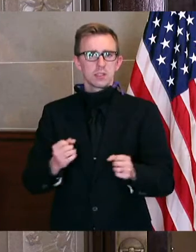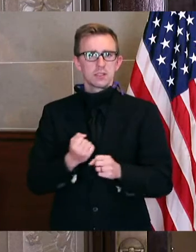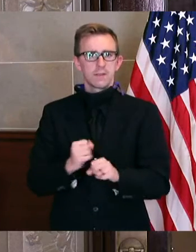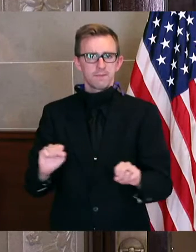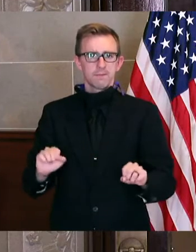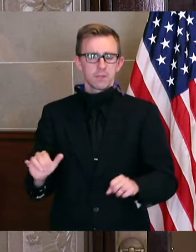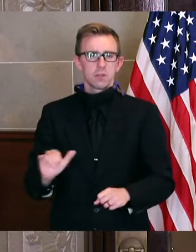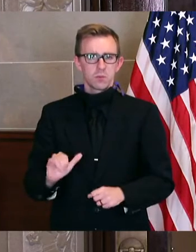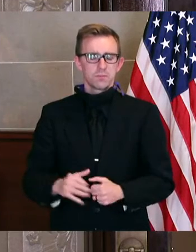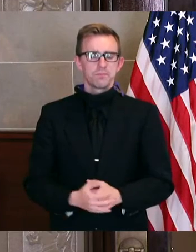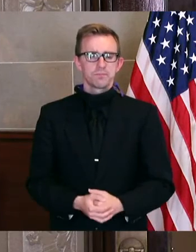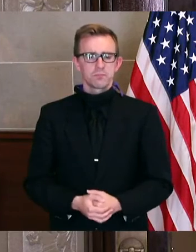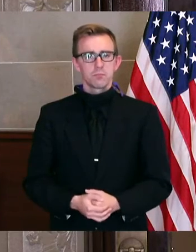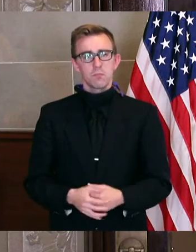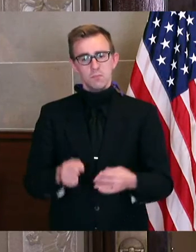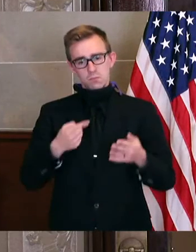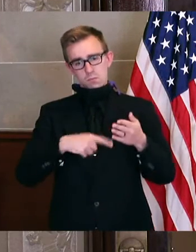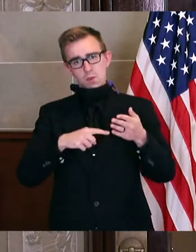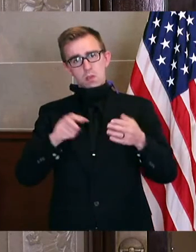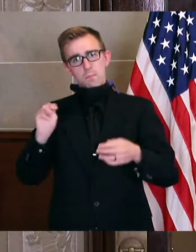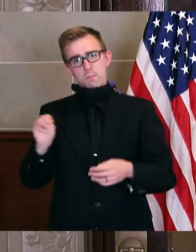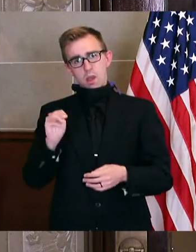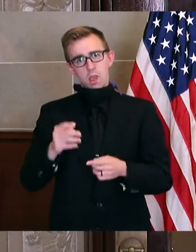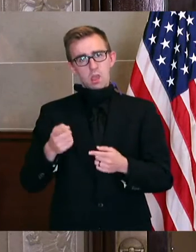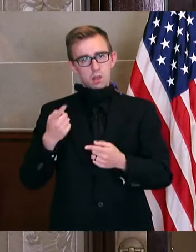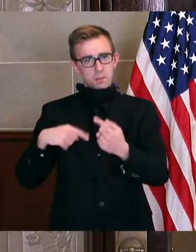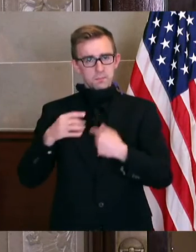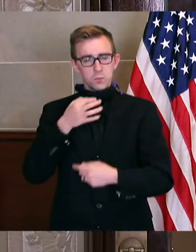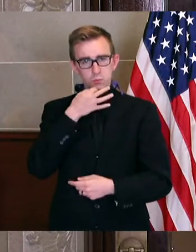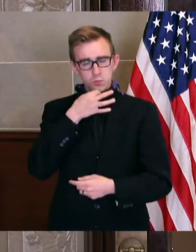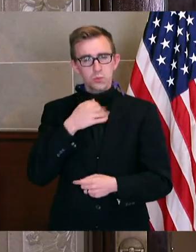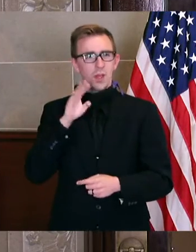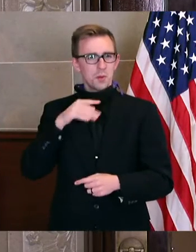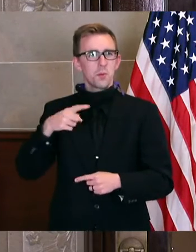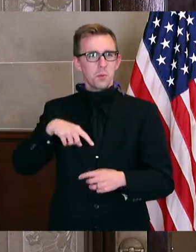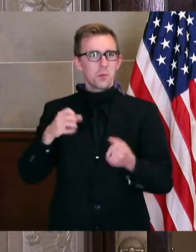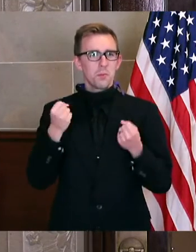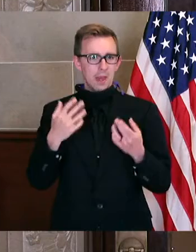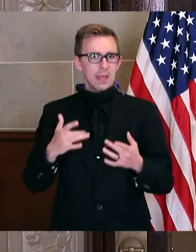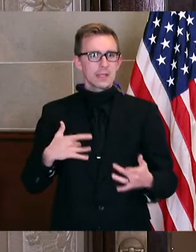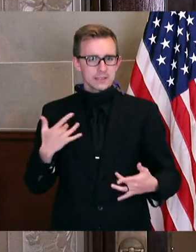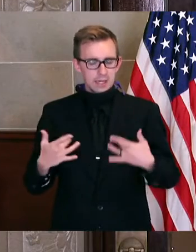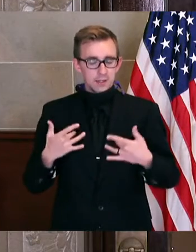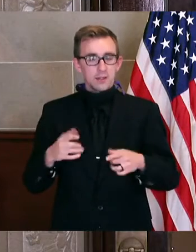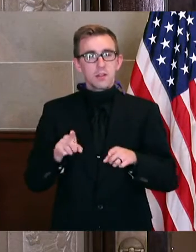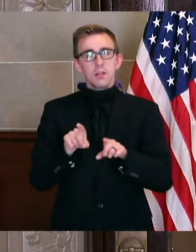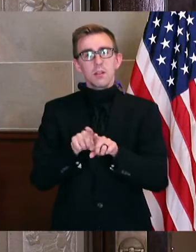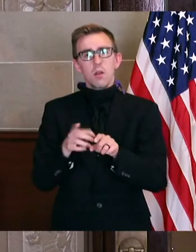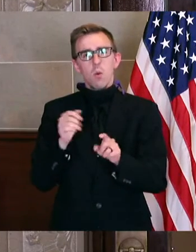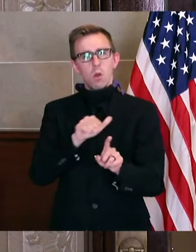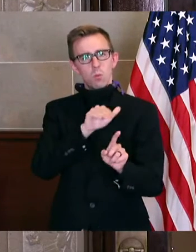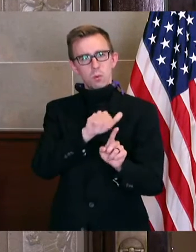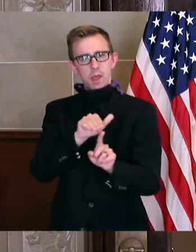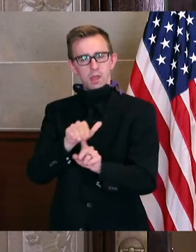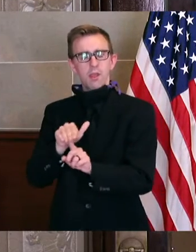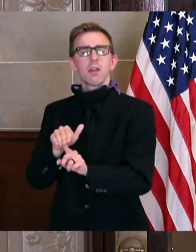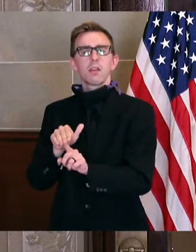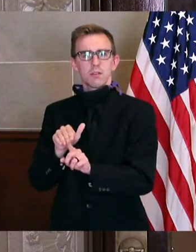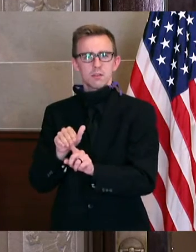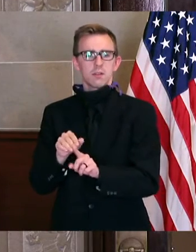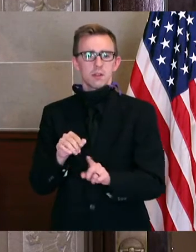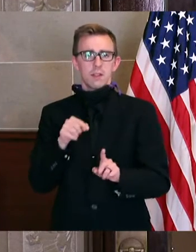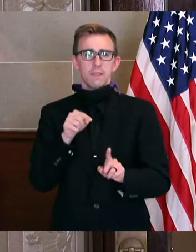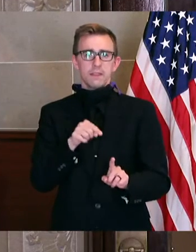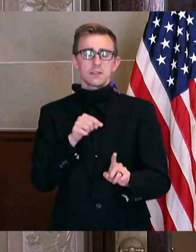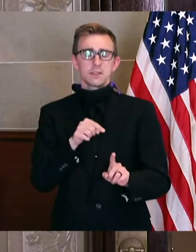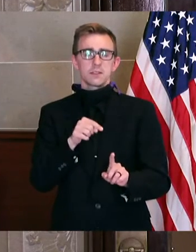As Monday approaches I know many people are excited but I want to remind everyone that